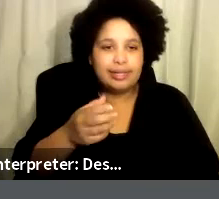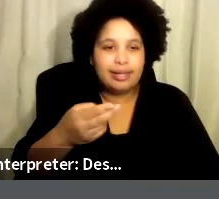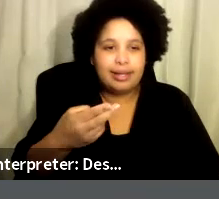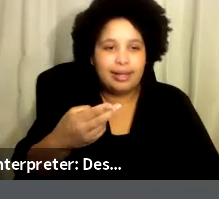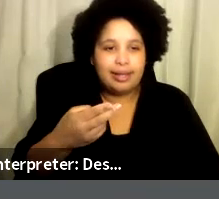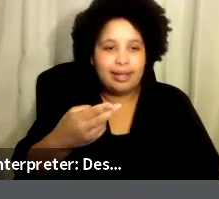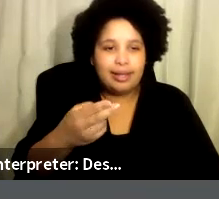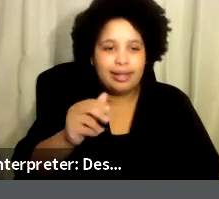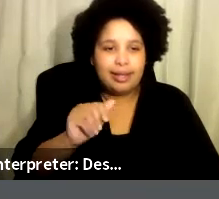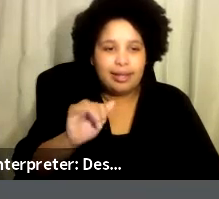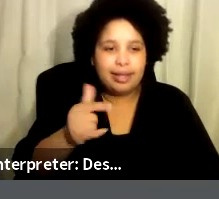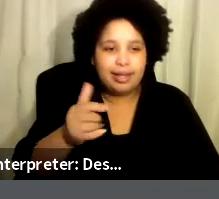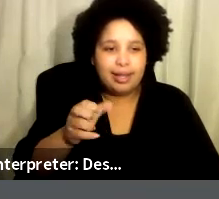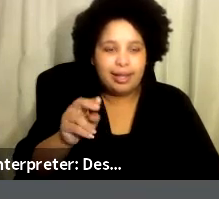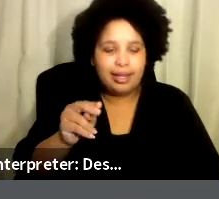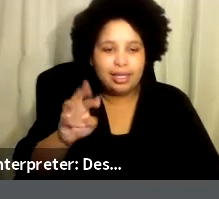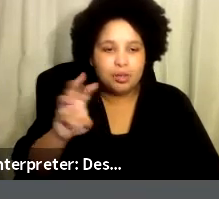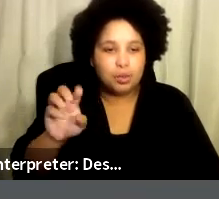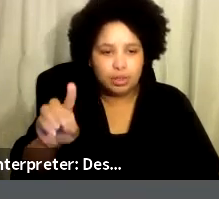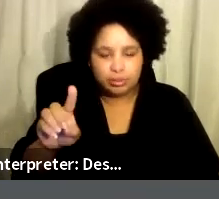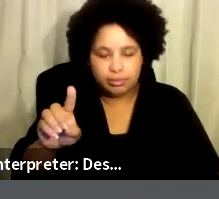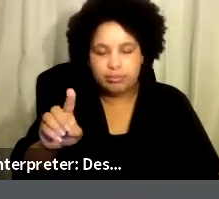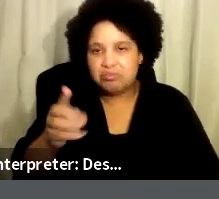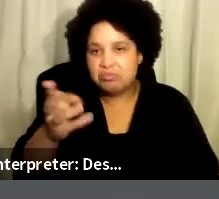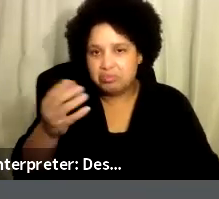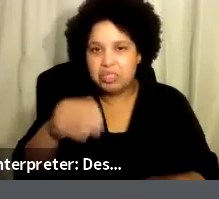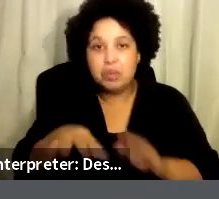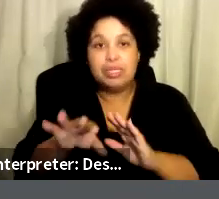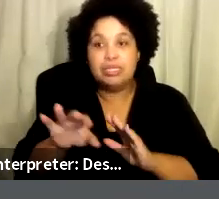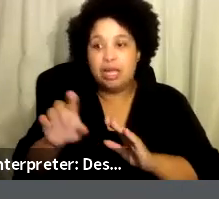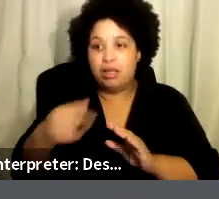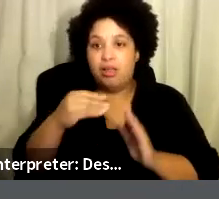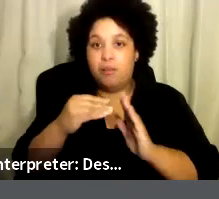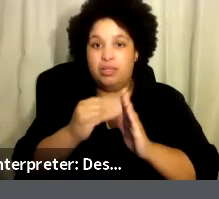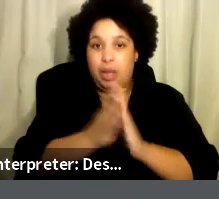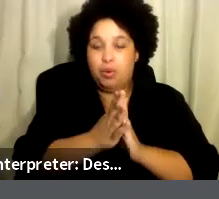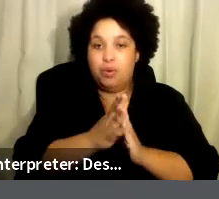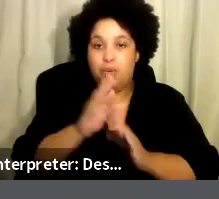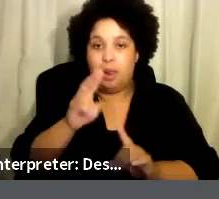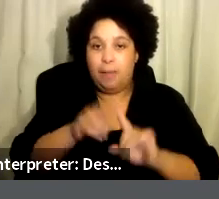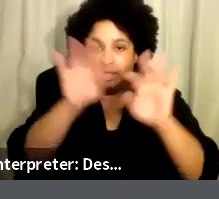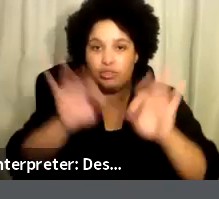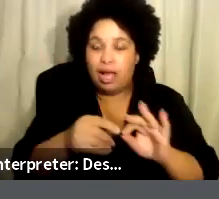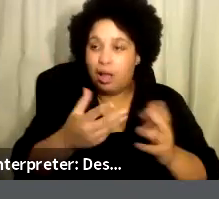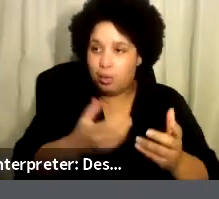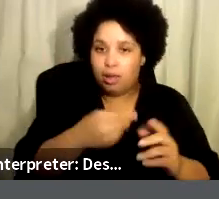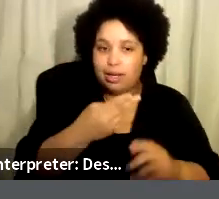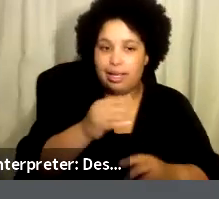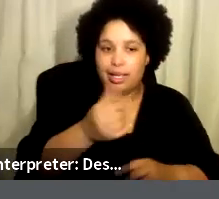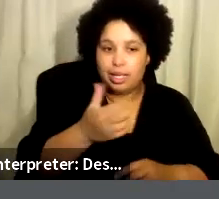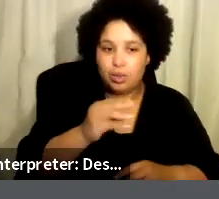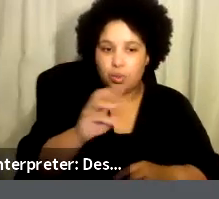specify in your application Hagenwood. Once we get to your application, we contact you and we say